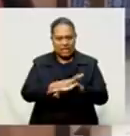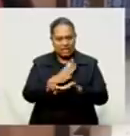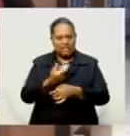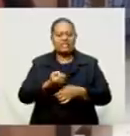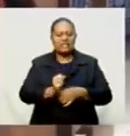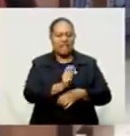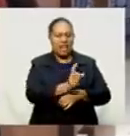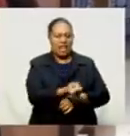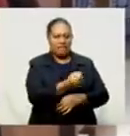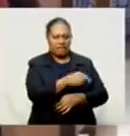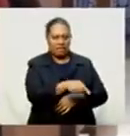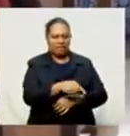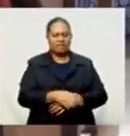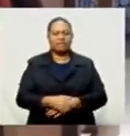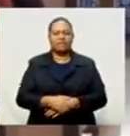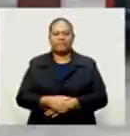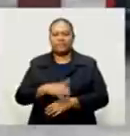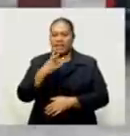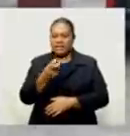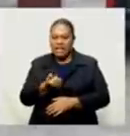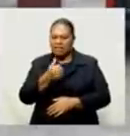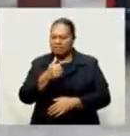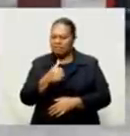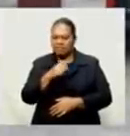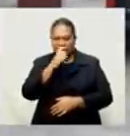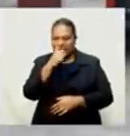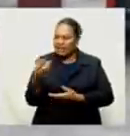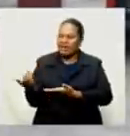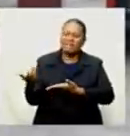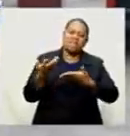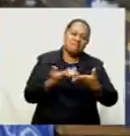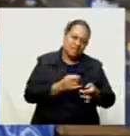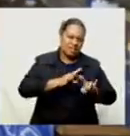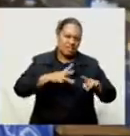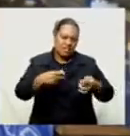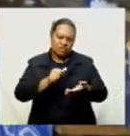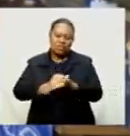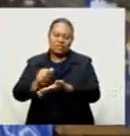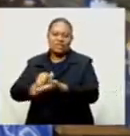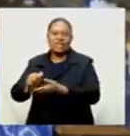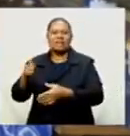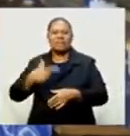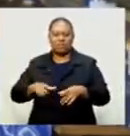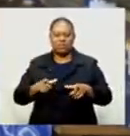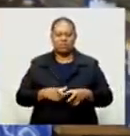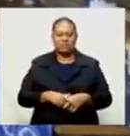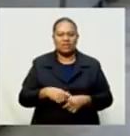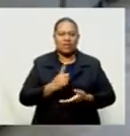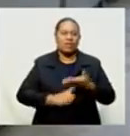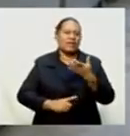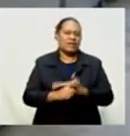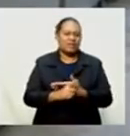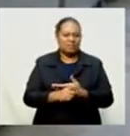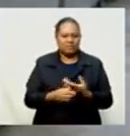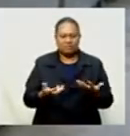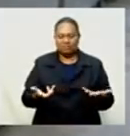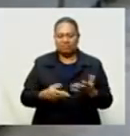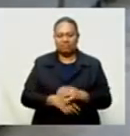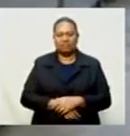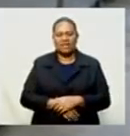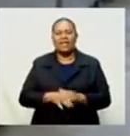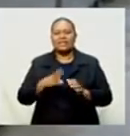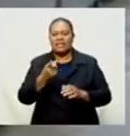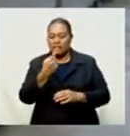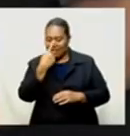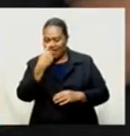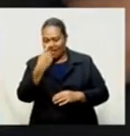store. Some vendors can't even afford to bring their produce to sell as the crisis continues to take its toll. Some say they're